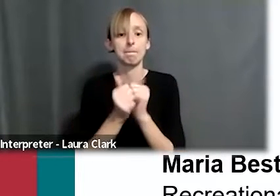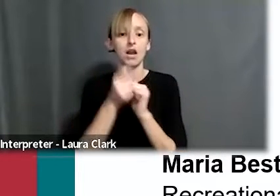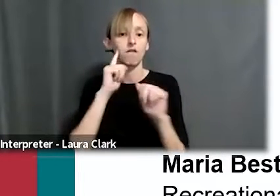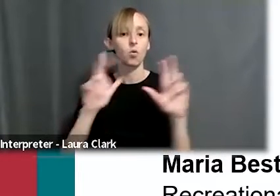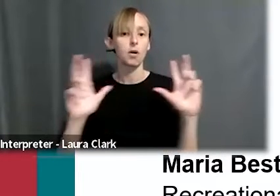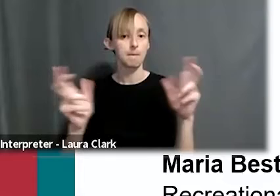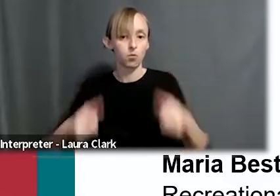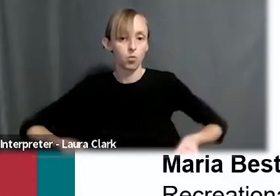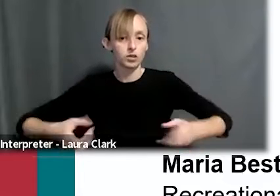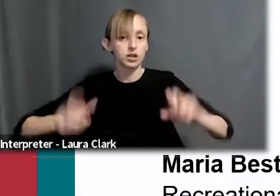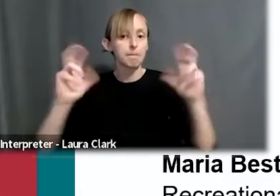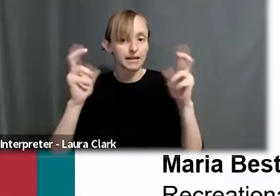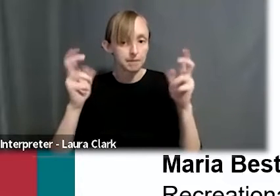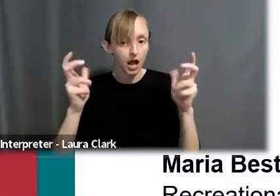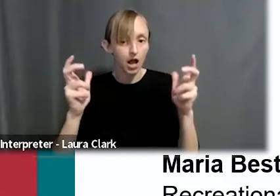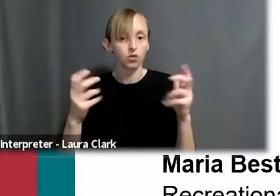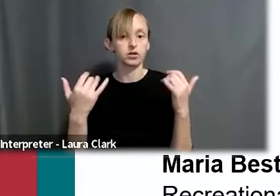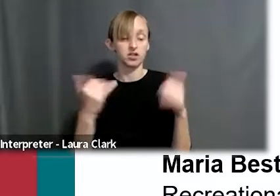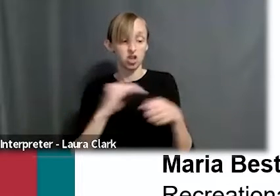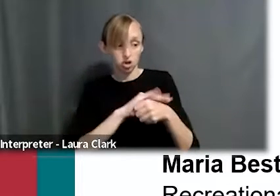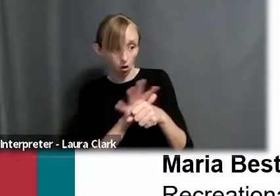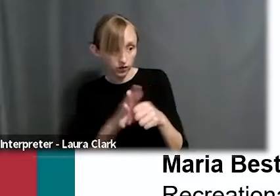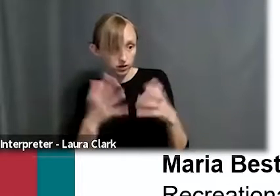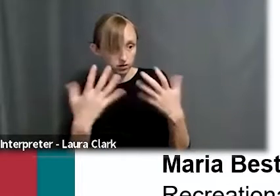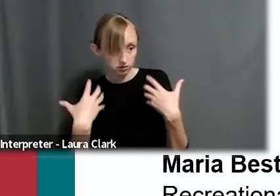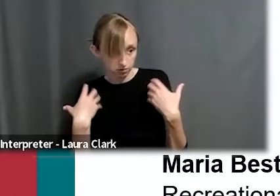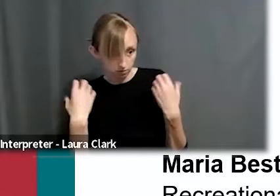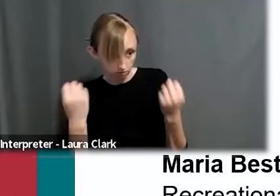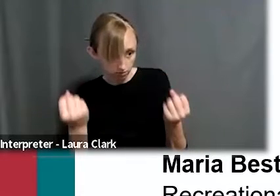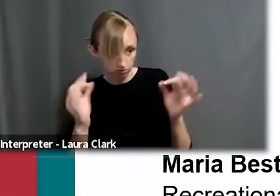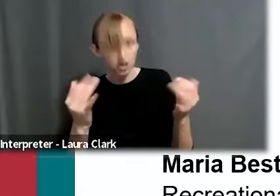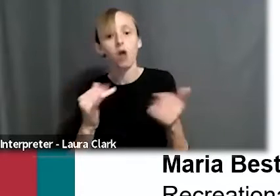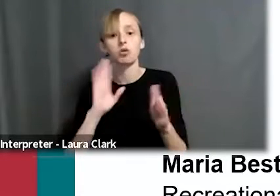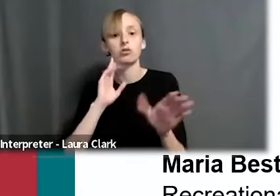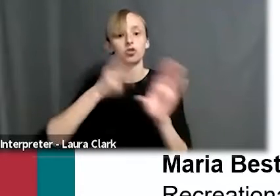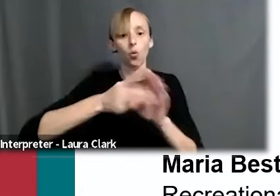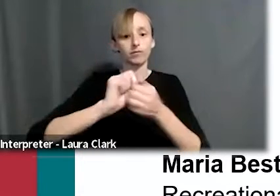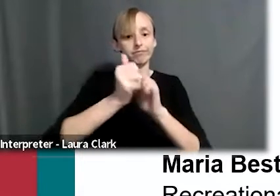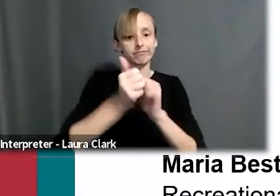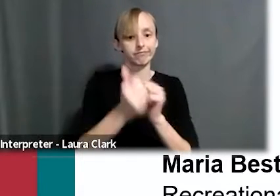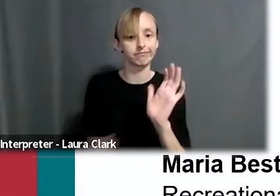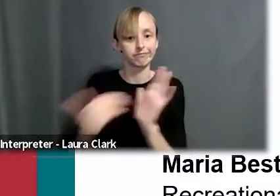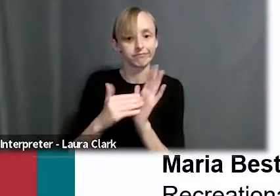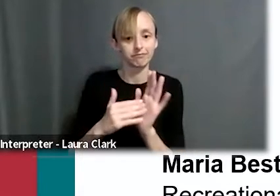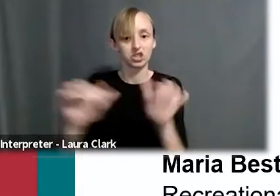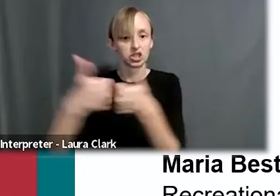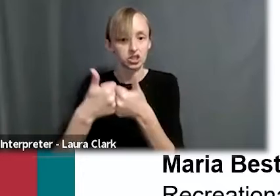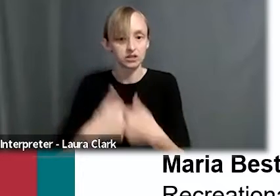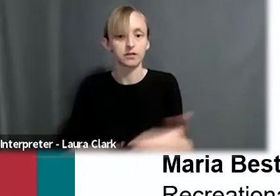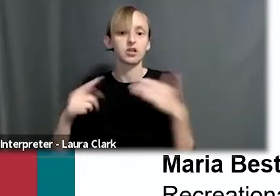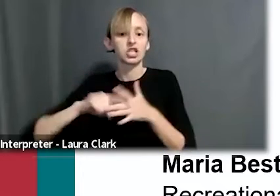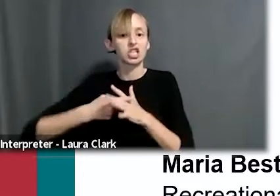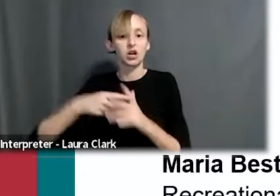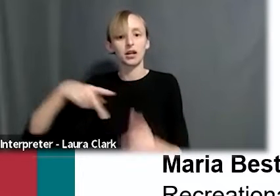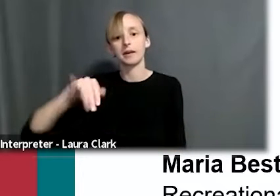into the field now that they've kind of recouped after COVID. And then we have a whole list of other things like we've started pickleball and we started all